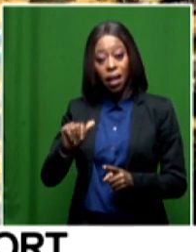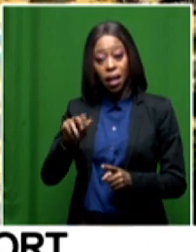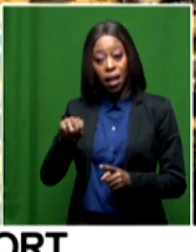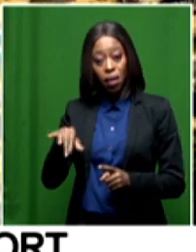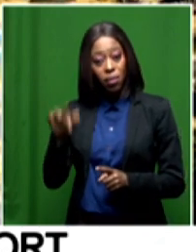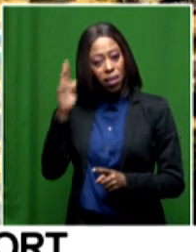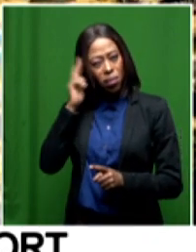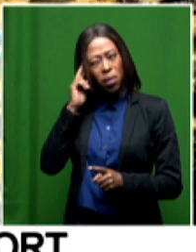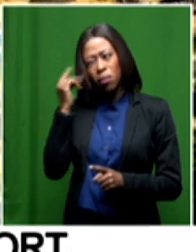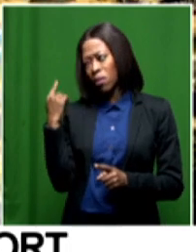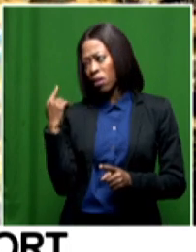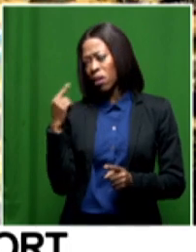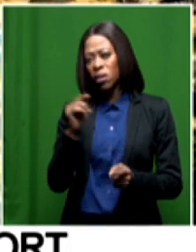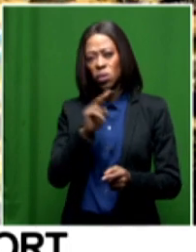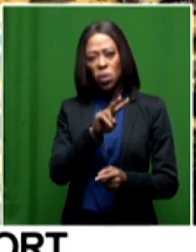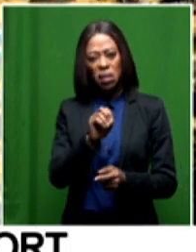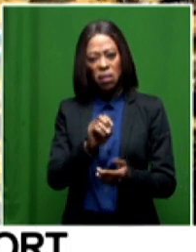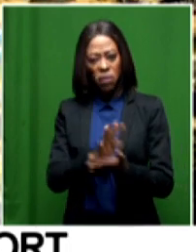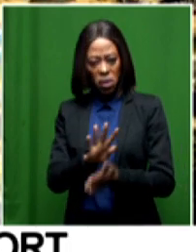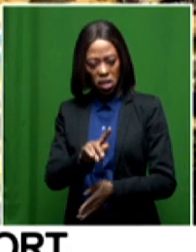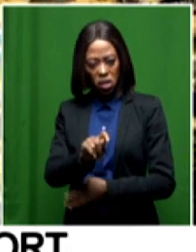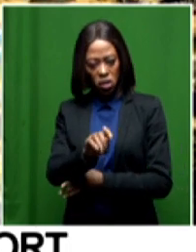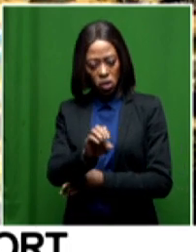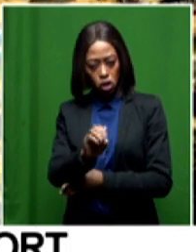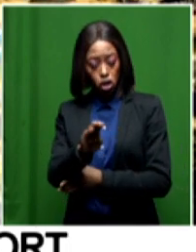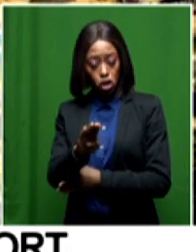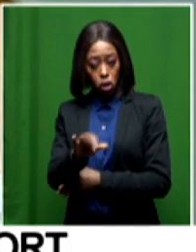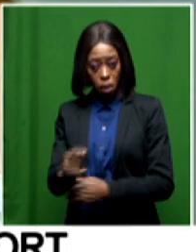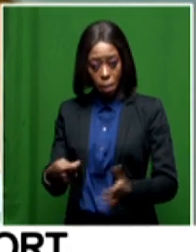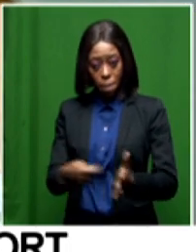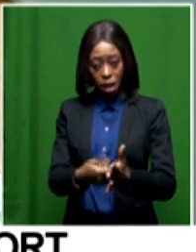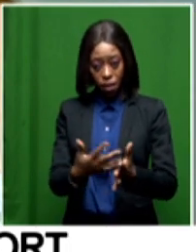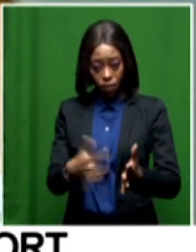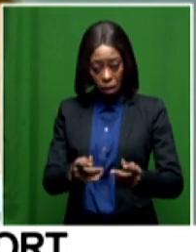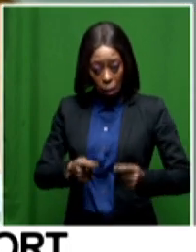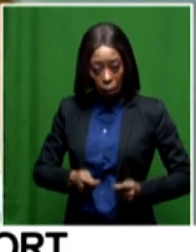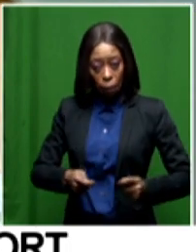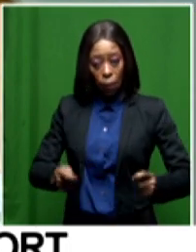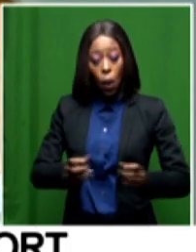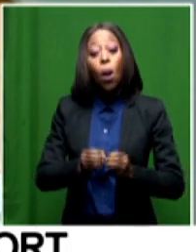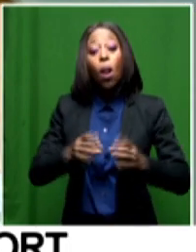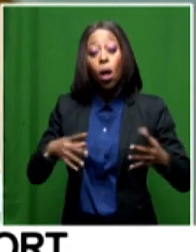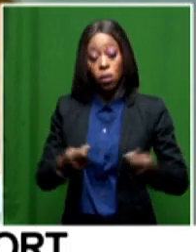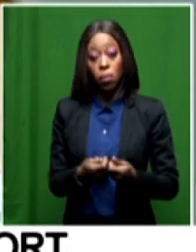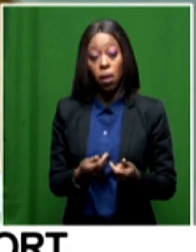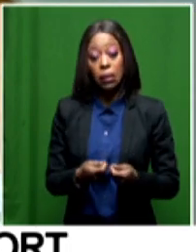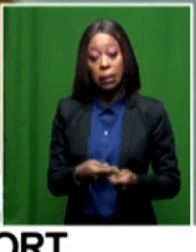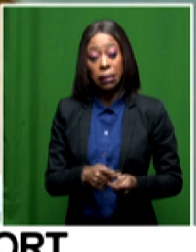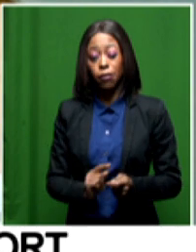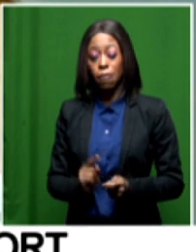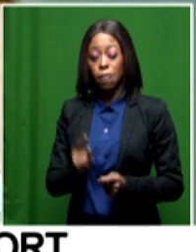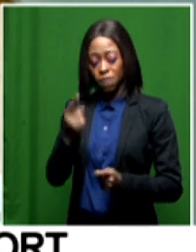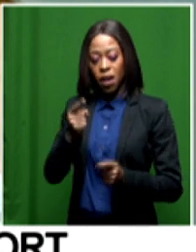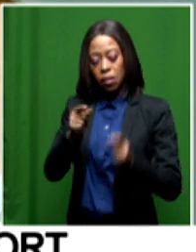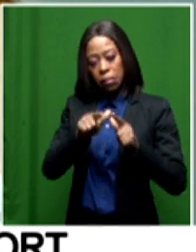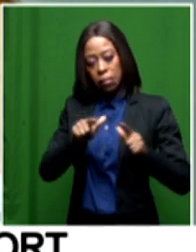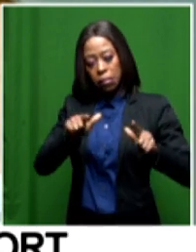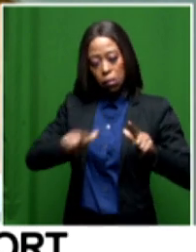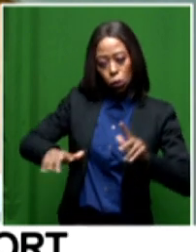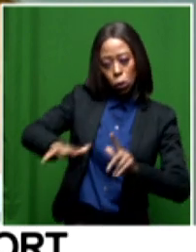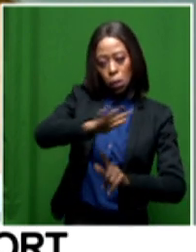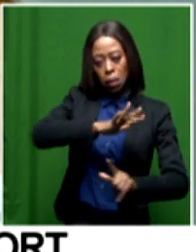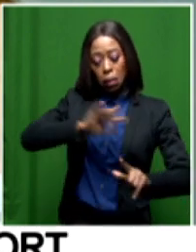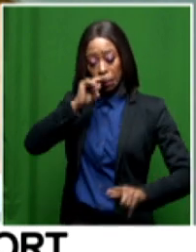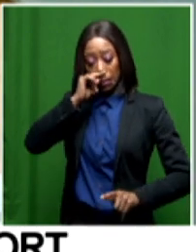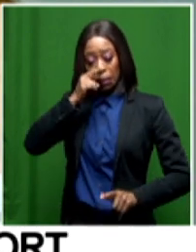Toby Fenter back in 2014. He spent a huge amount of money. It is a first class facility.